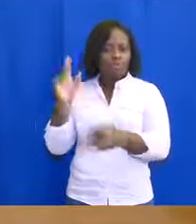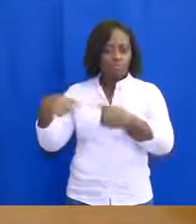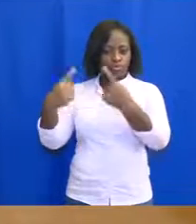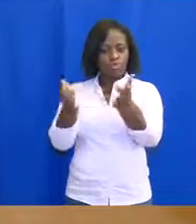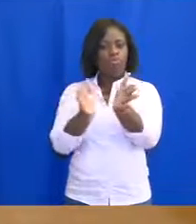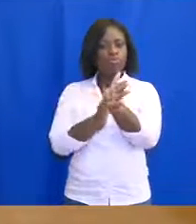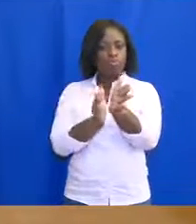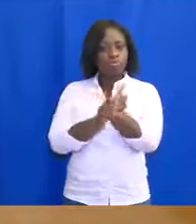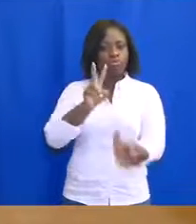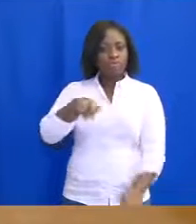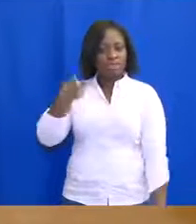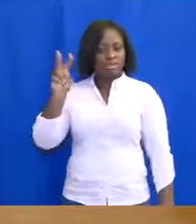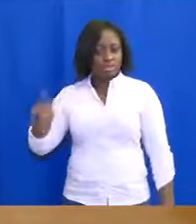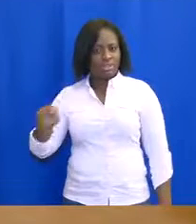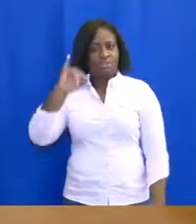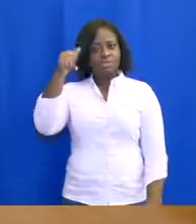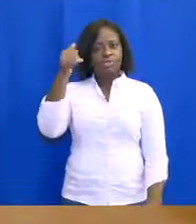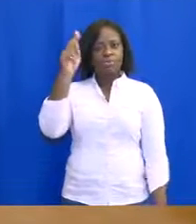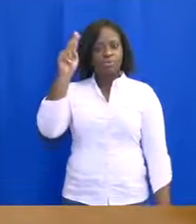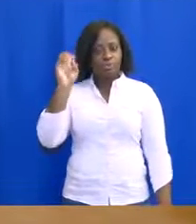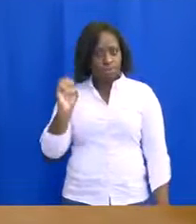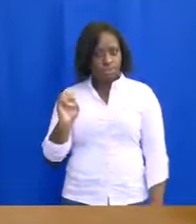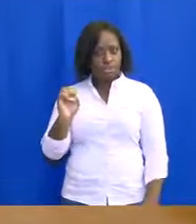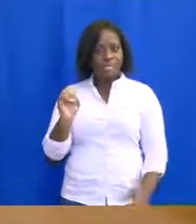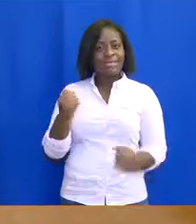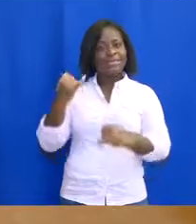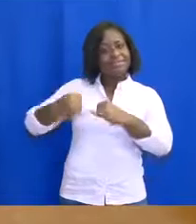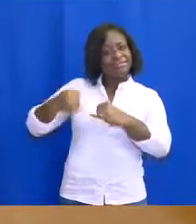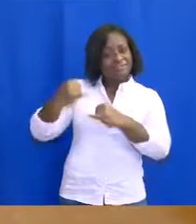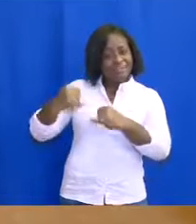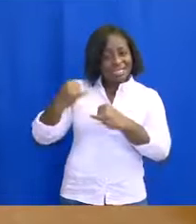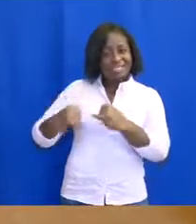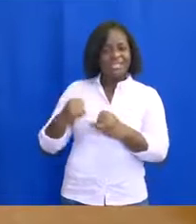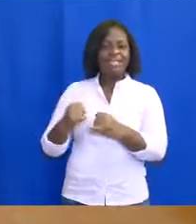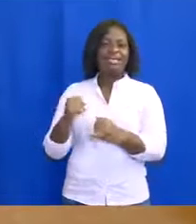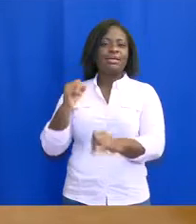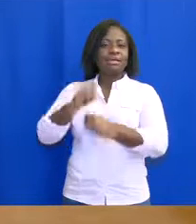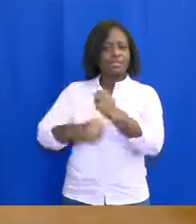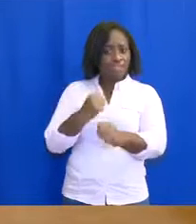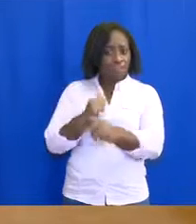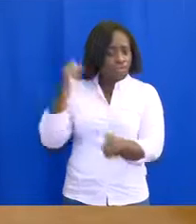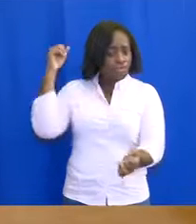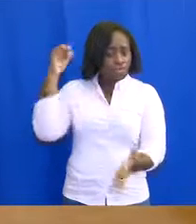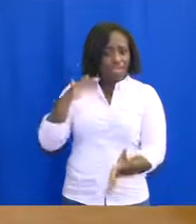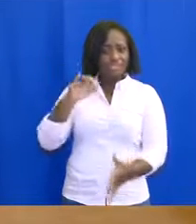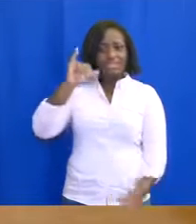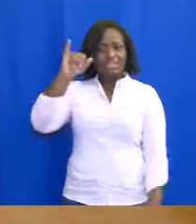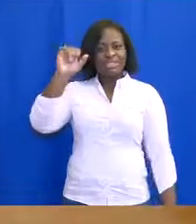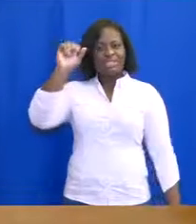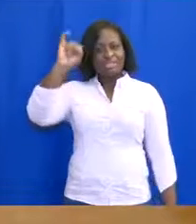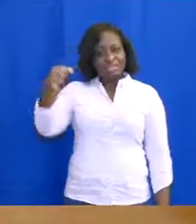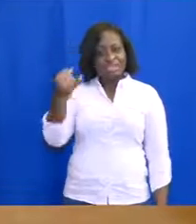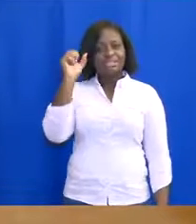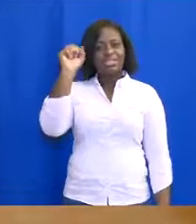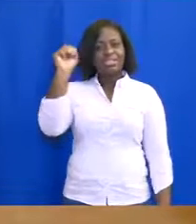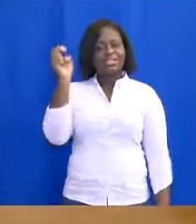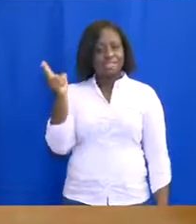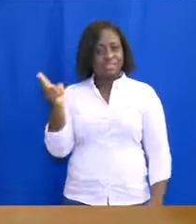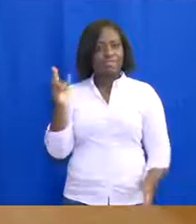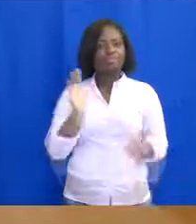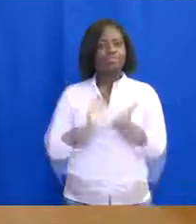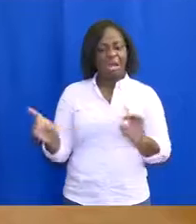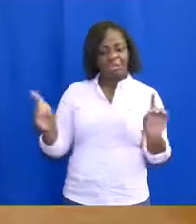June, and final year junior high school, JHS3 students, the week after, on 29th